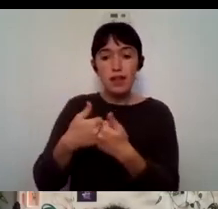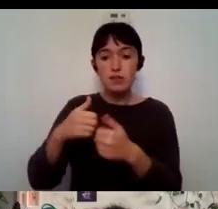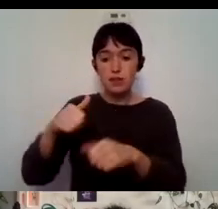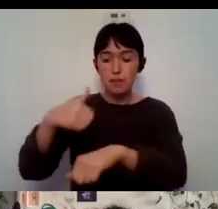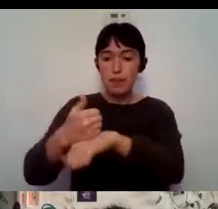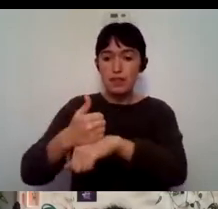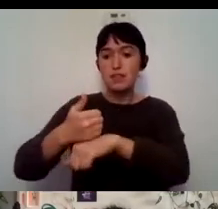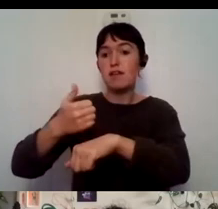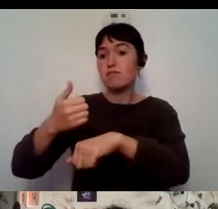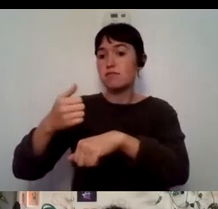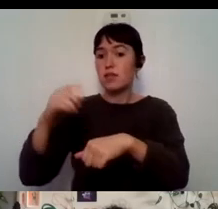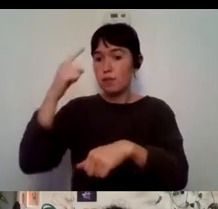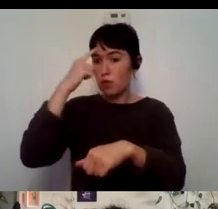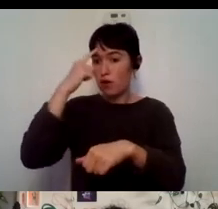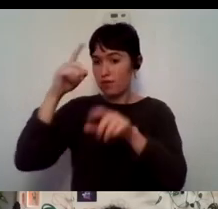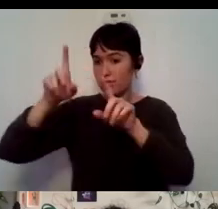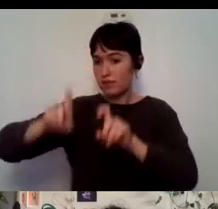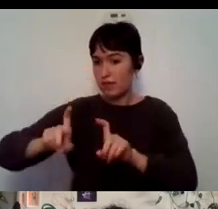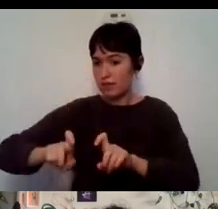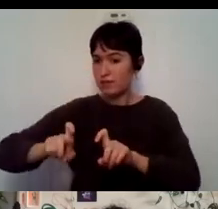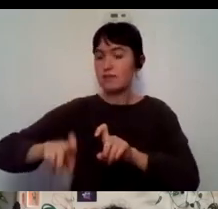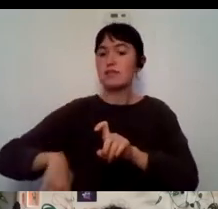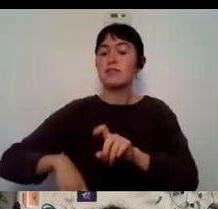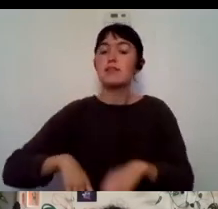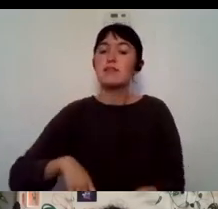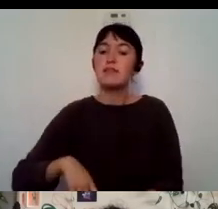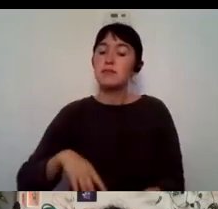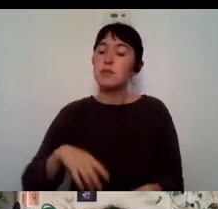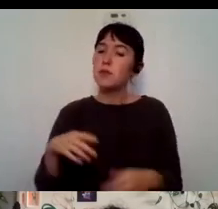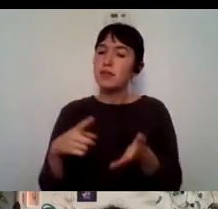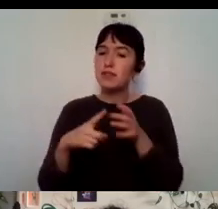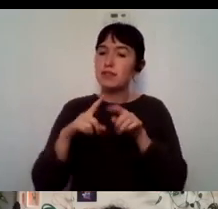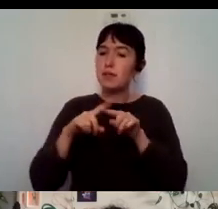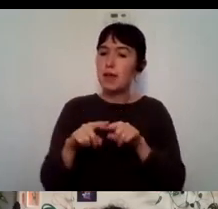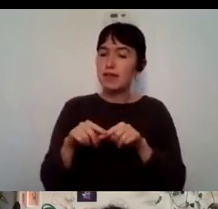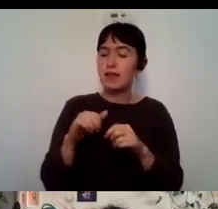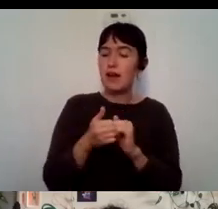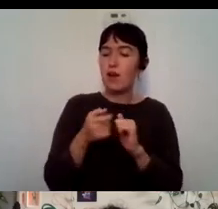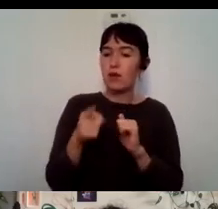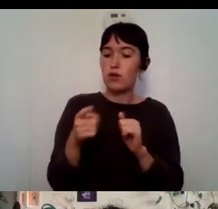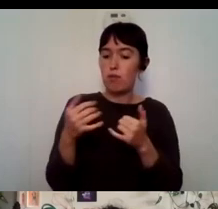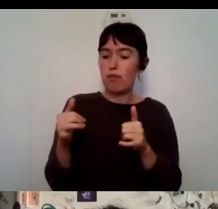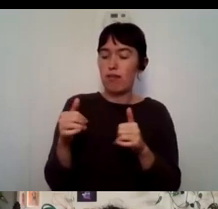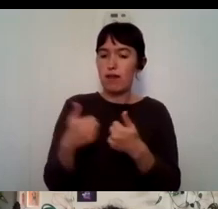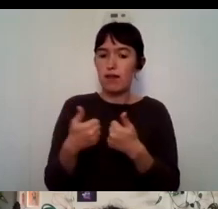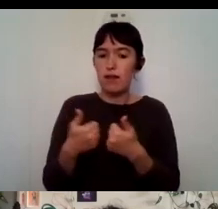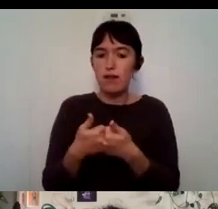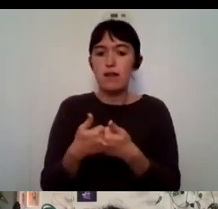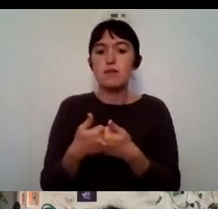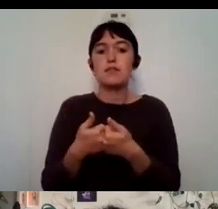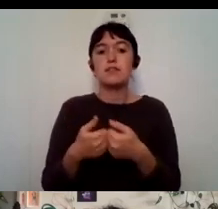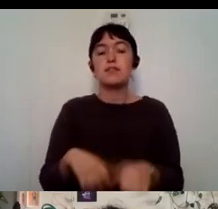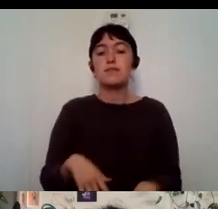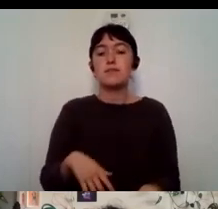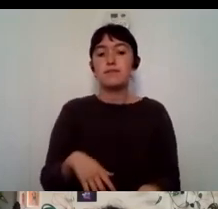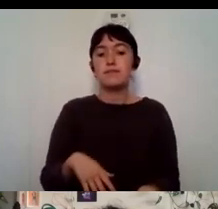tests. So it kind of depends how you're engaging with the games. So it's pretty, there's